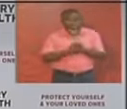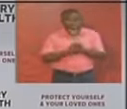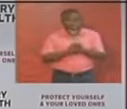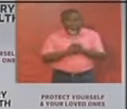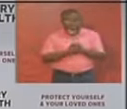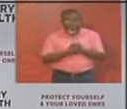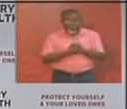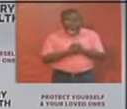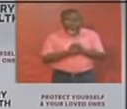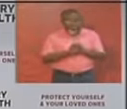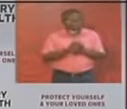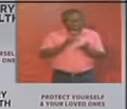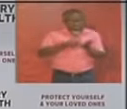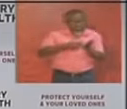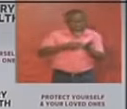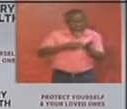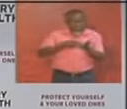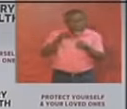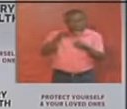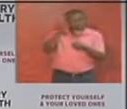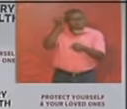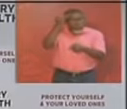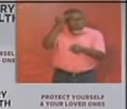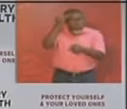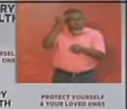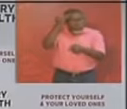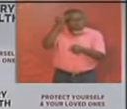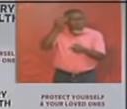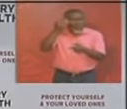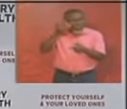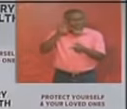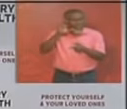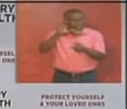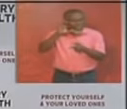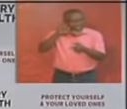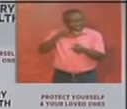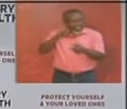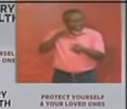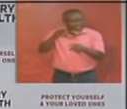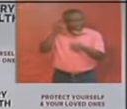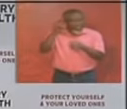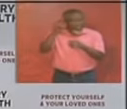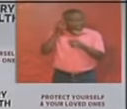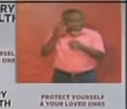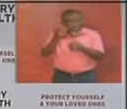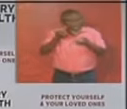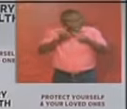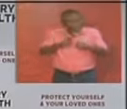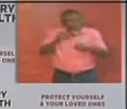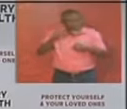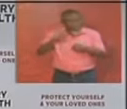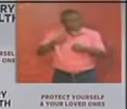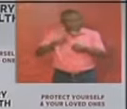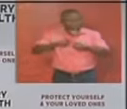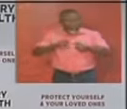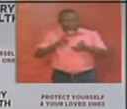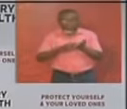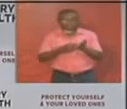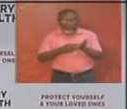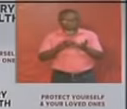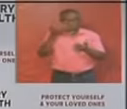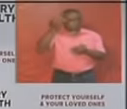known and they're intended. However, every so often we have side effects that may be unknown or may be unintended,